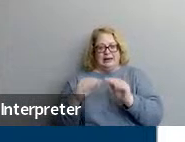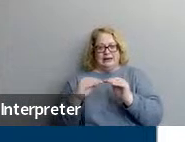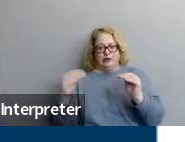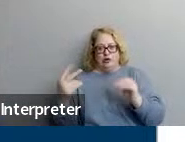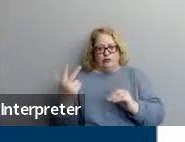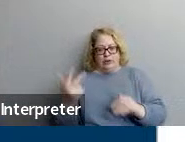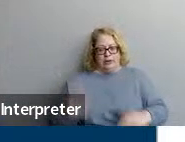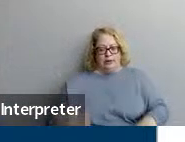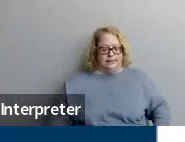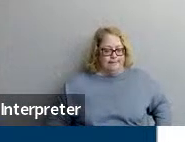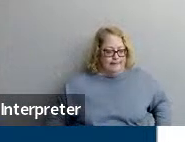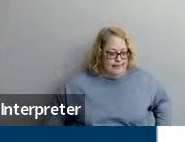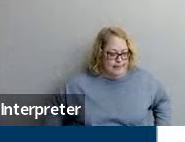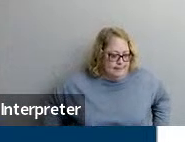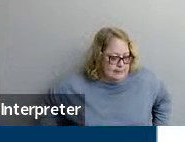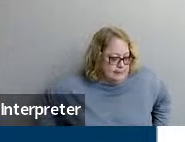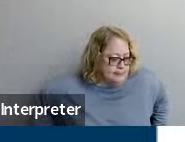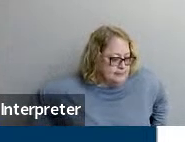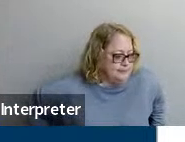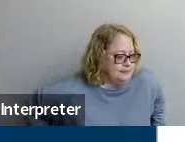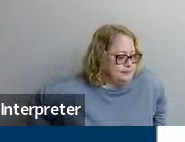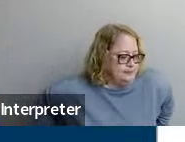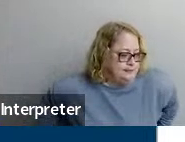tier 3 partner districts.